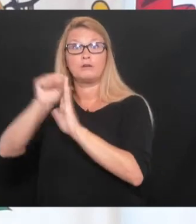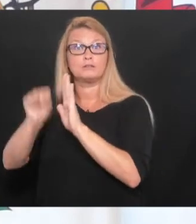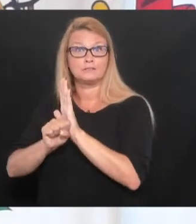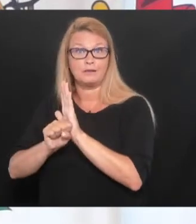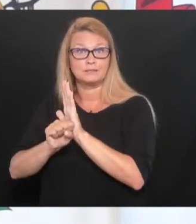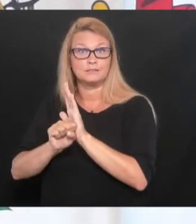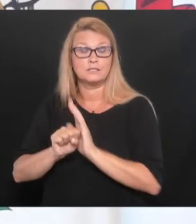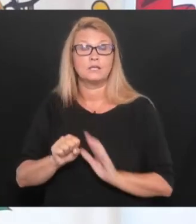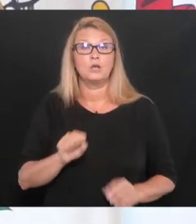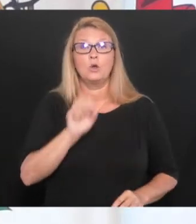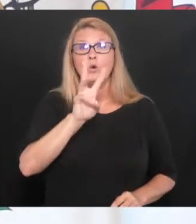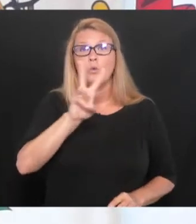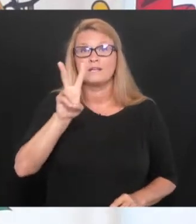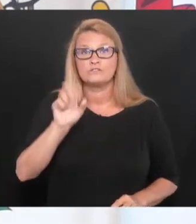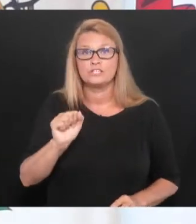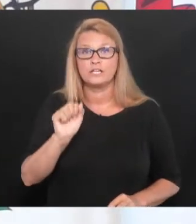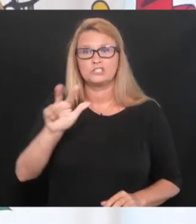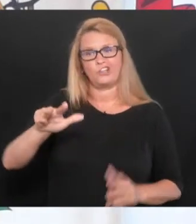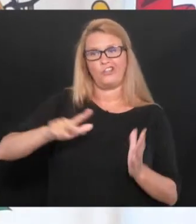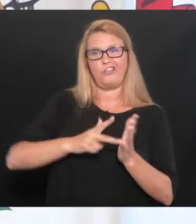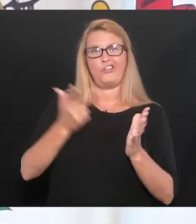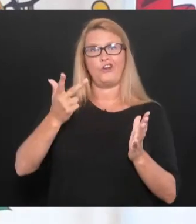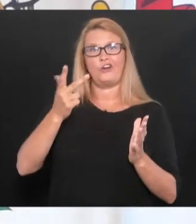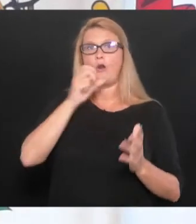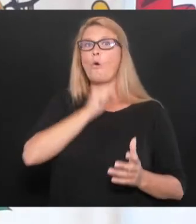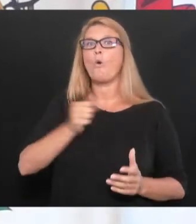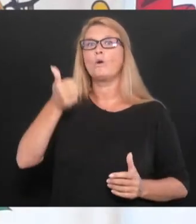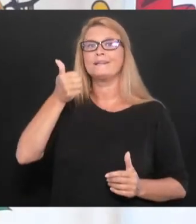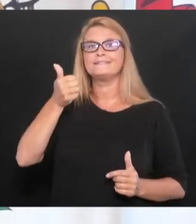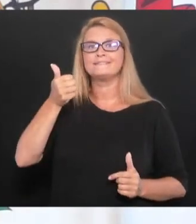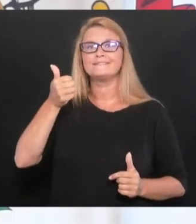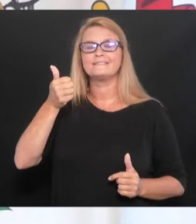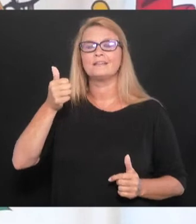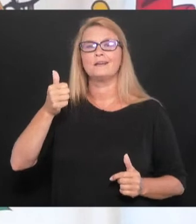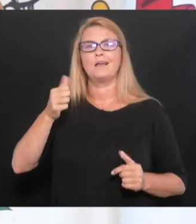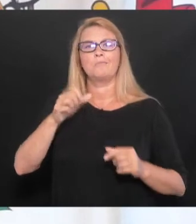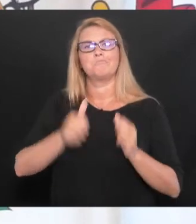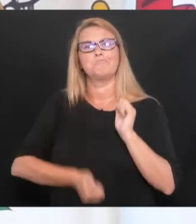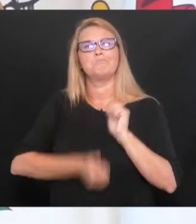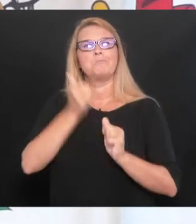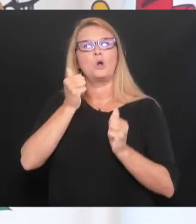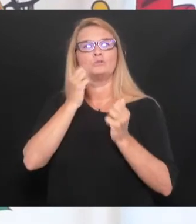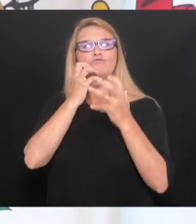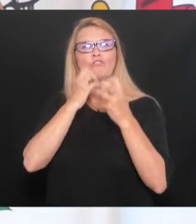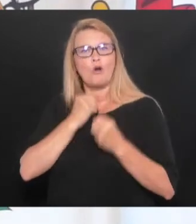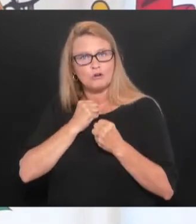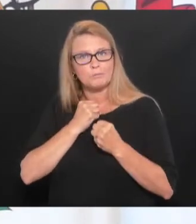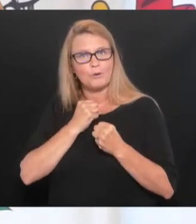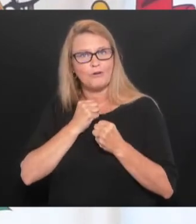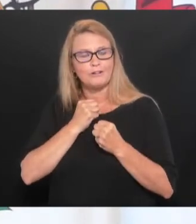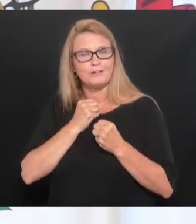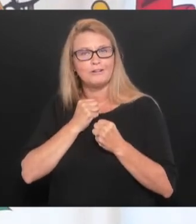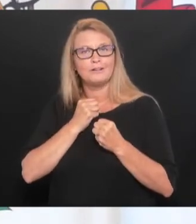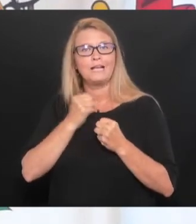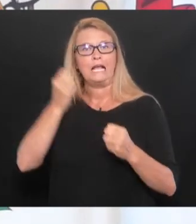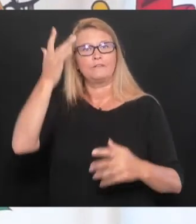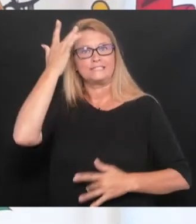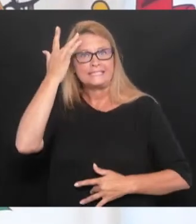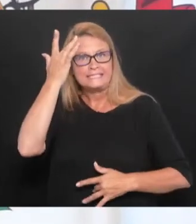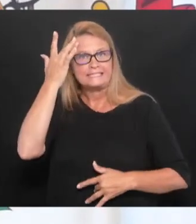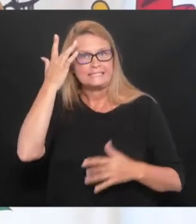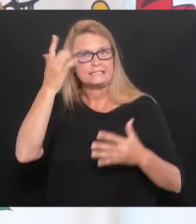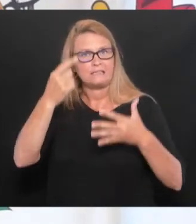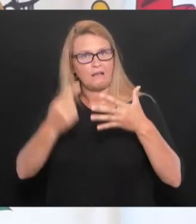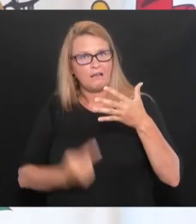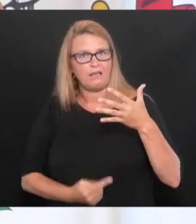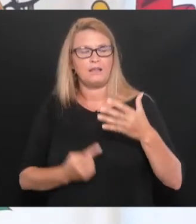we know, are the third oldest and the most vulnerable as far as their sicknesses and everything. And so really and